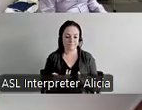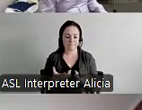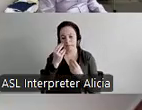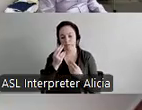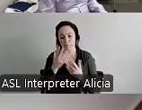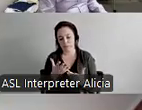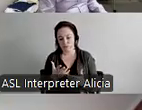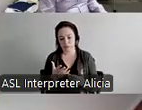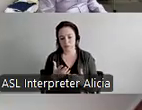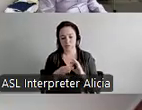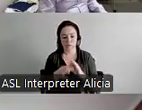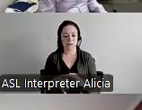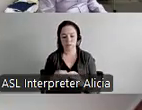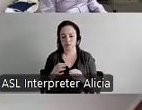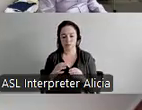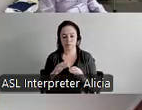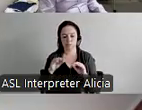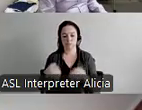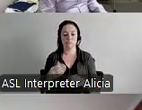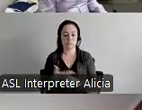information around the restoration of Art Walk